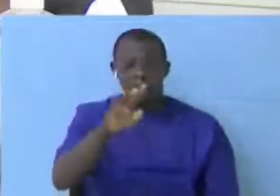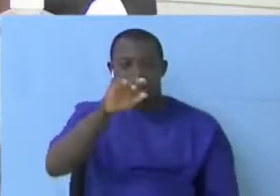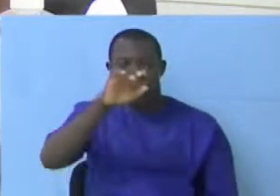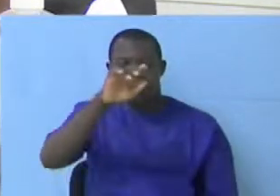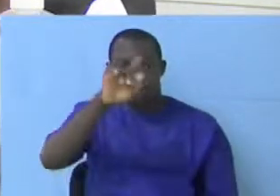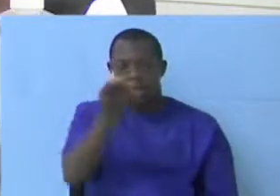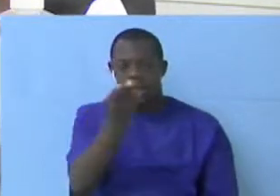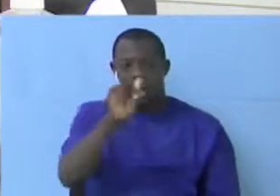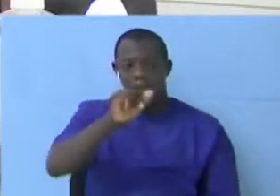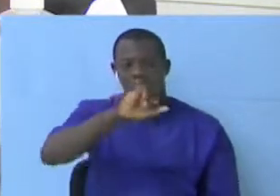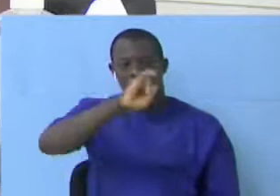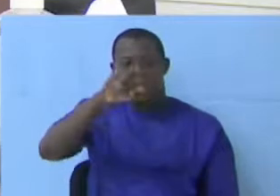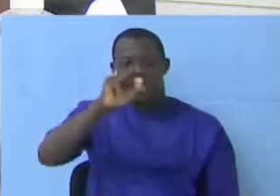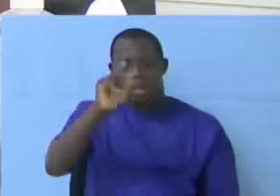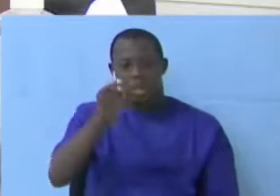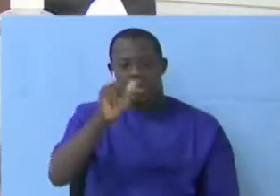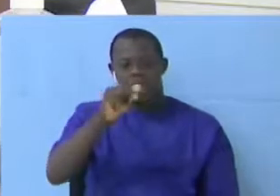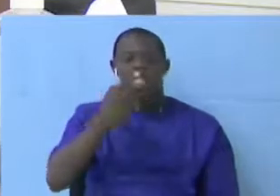Dabo.